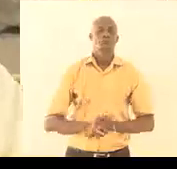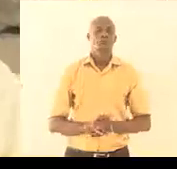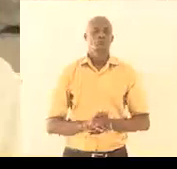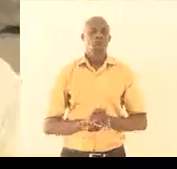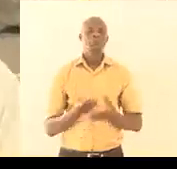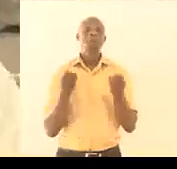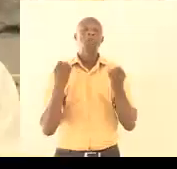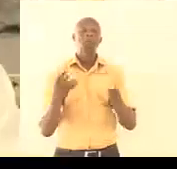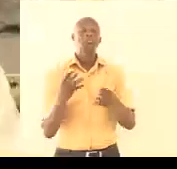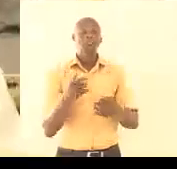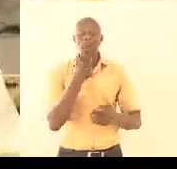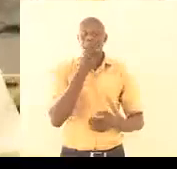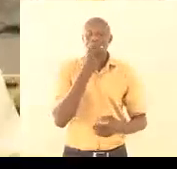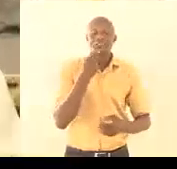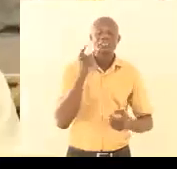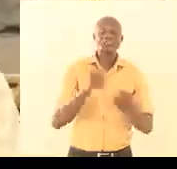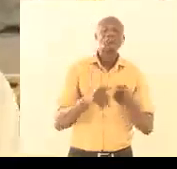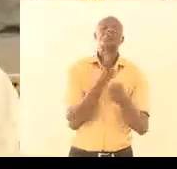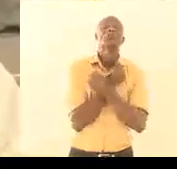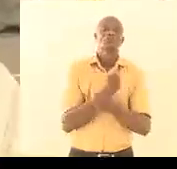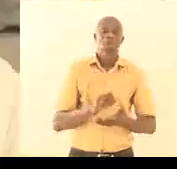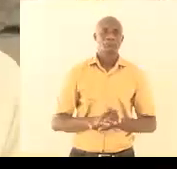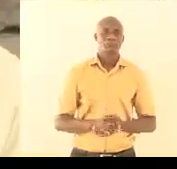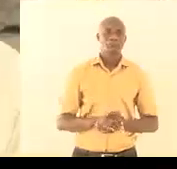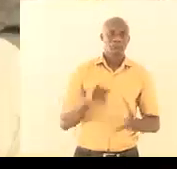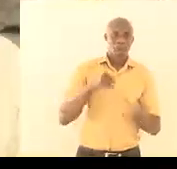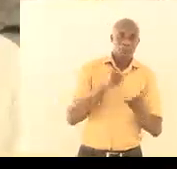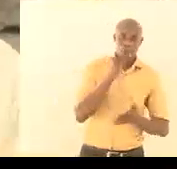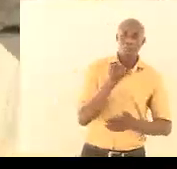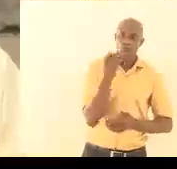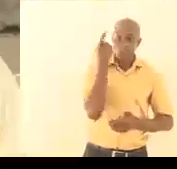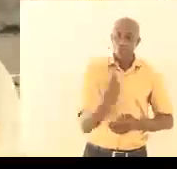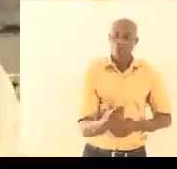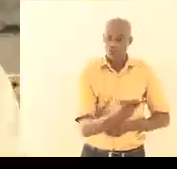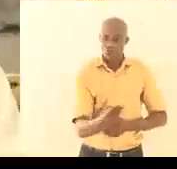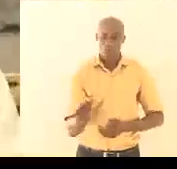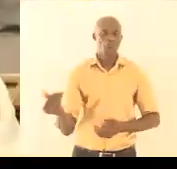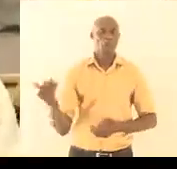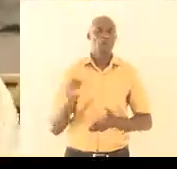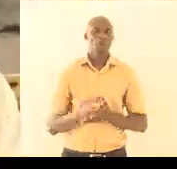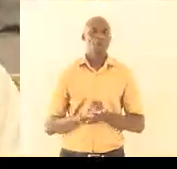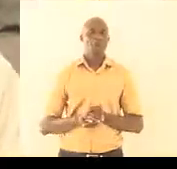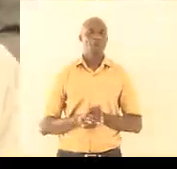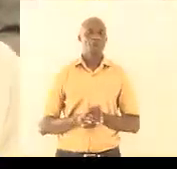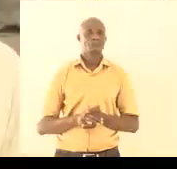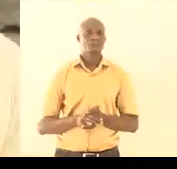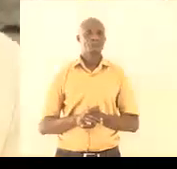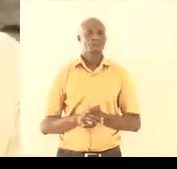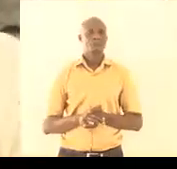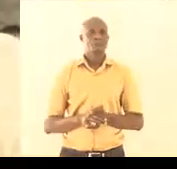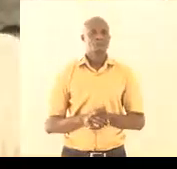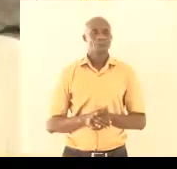a lot of people have pretended to have loved. But there are only few people who have really loved. Those who have really loved, if there is any among you,